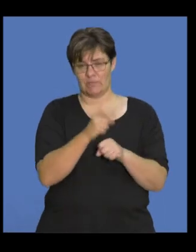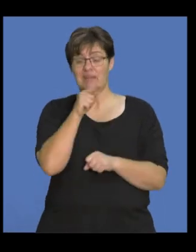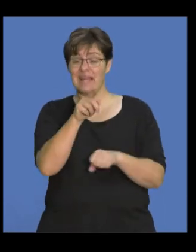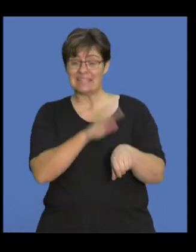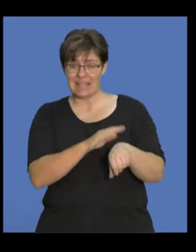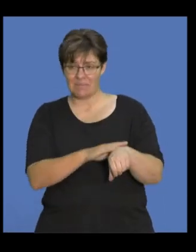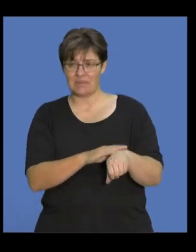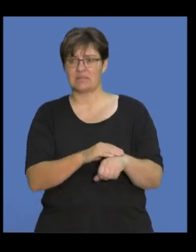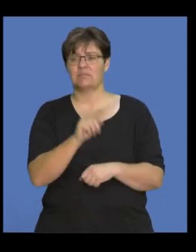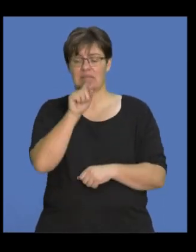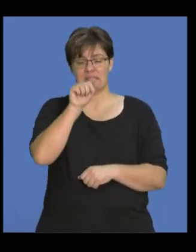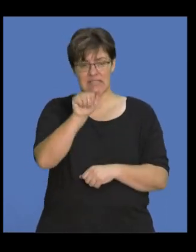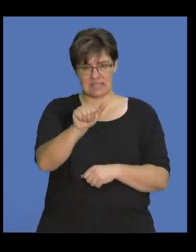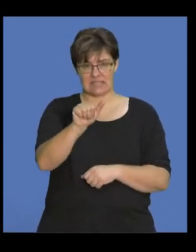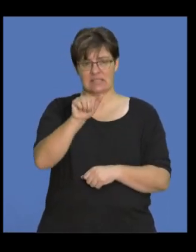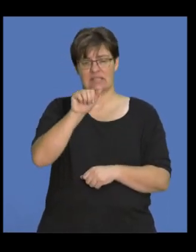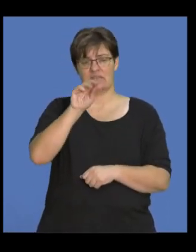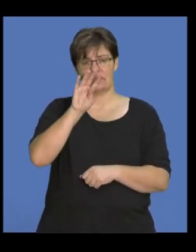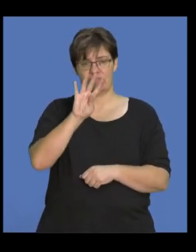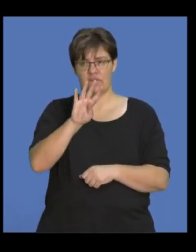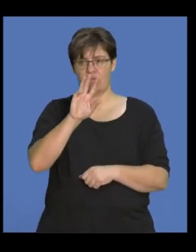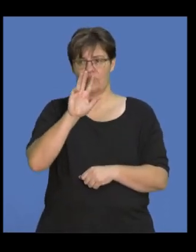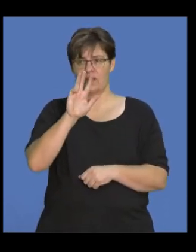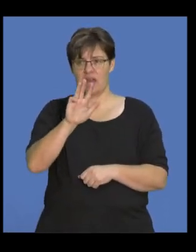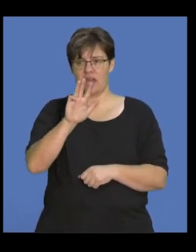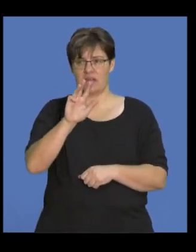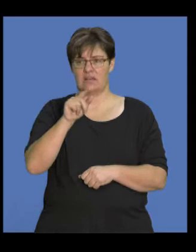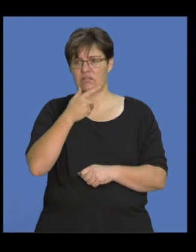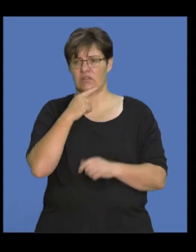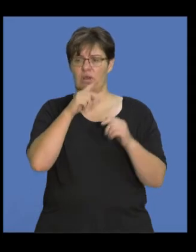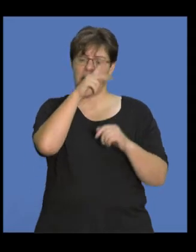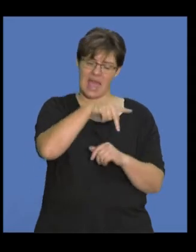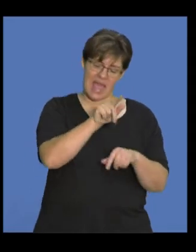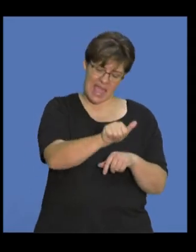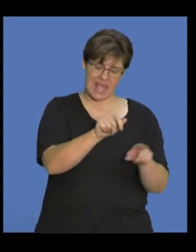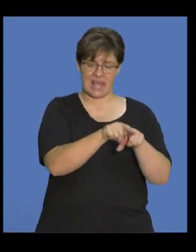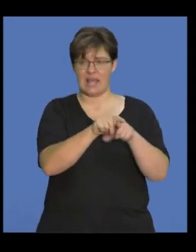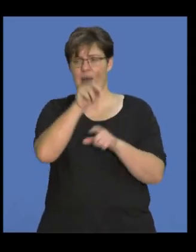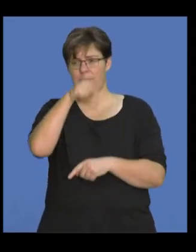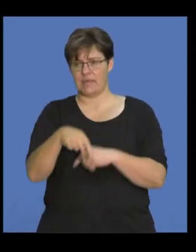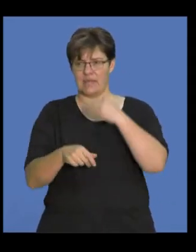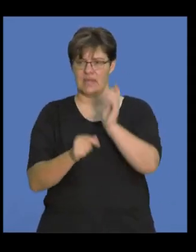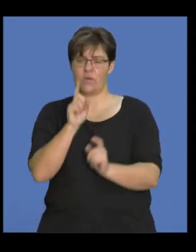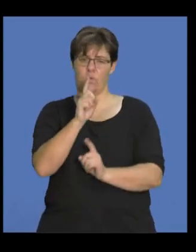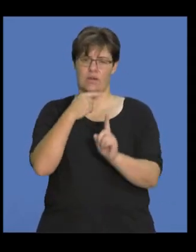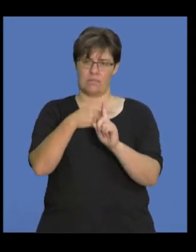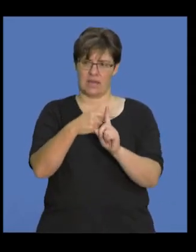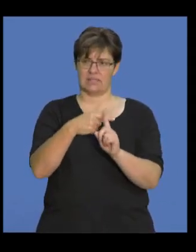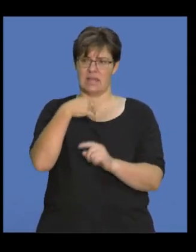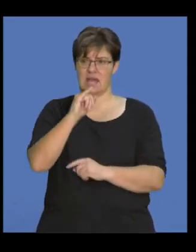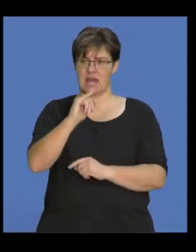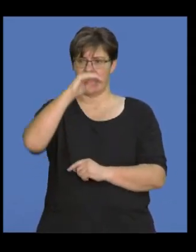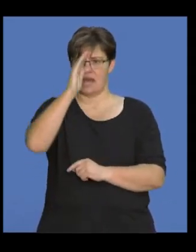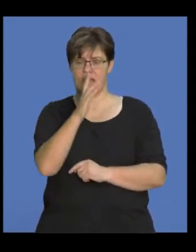time. So this will be P into 1 plus I to the exponent of N. So this